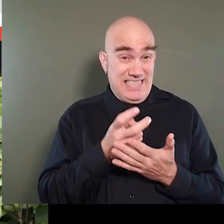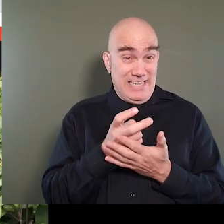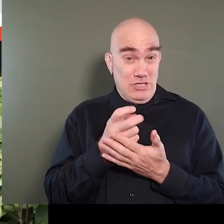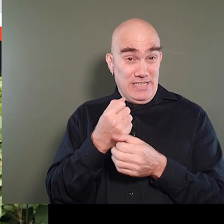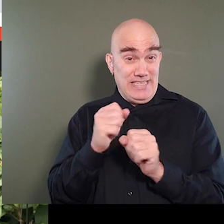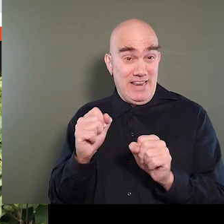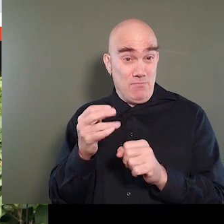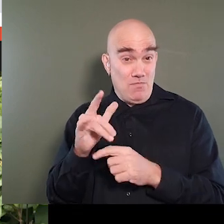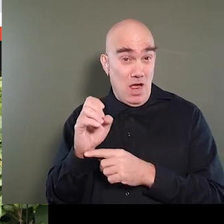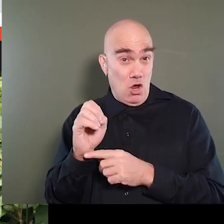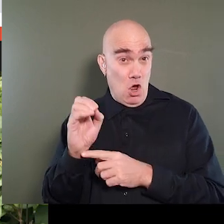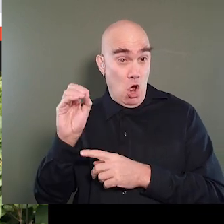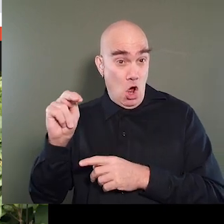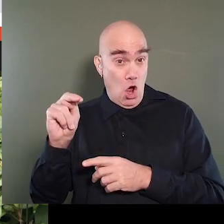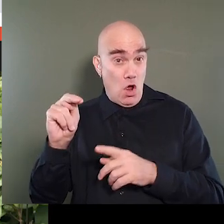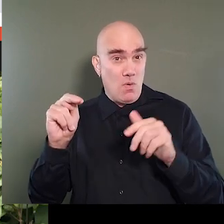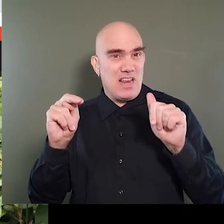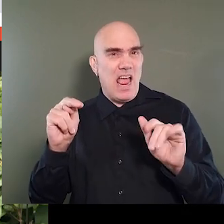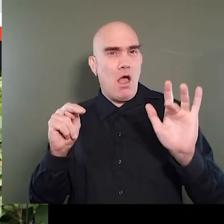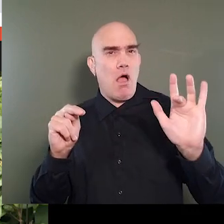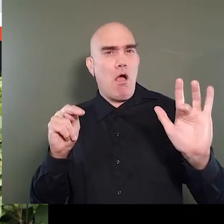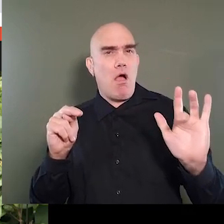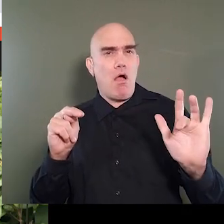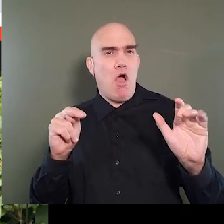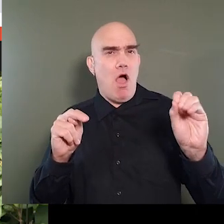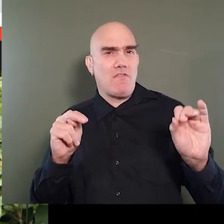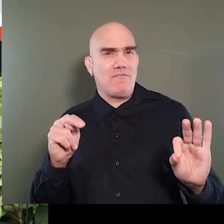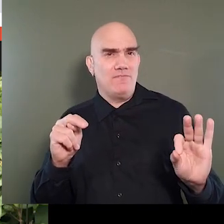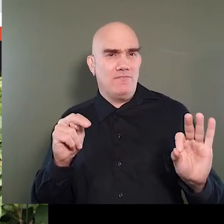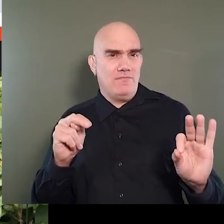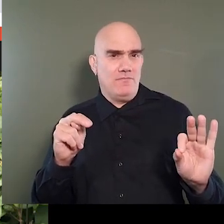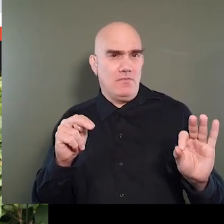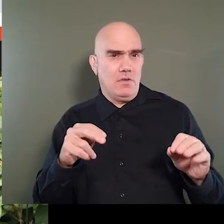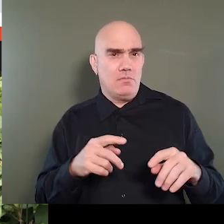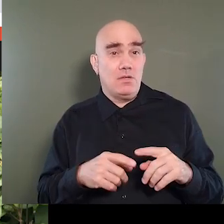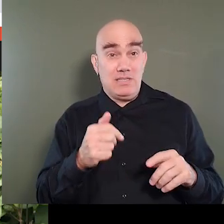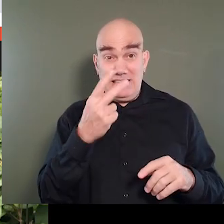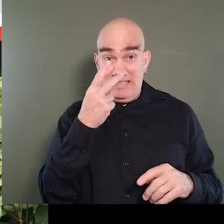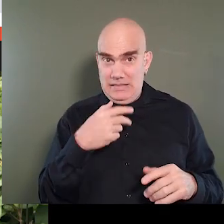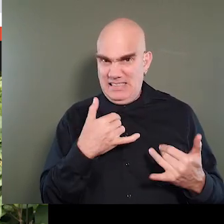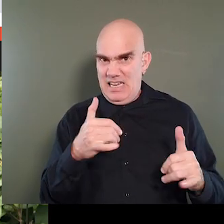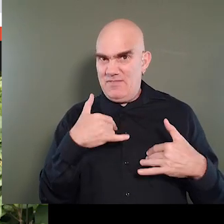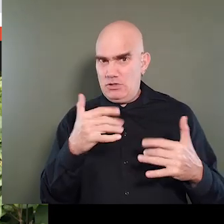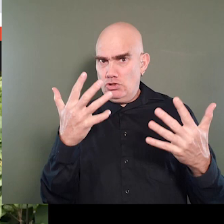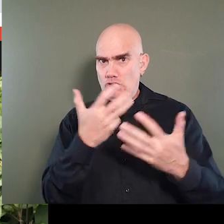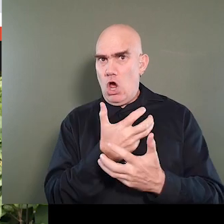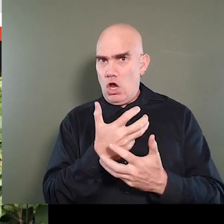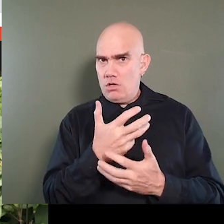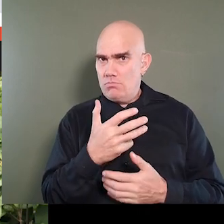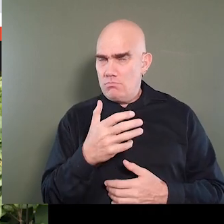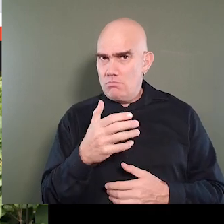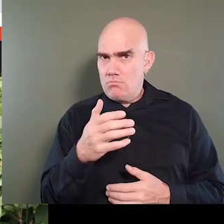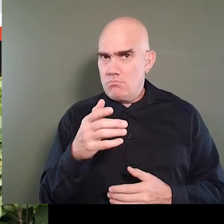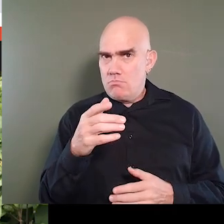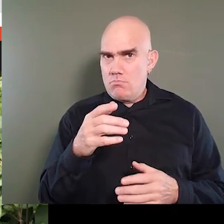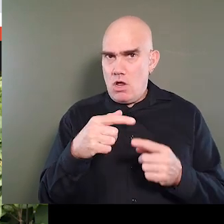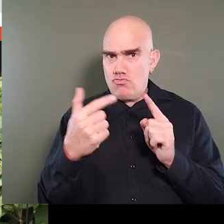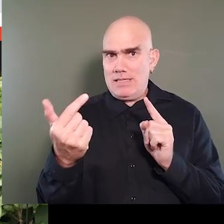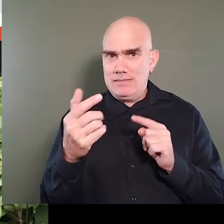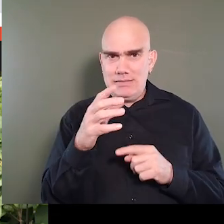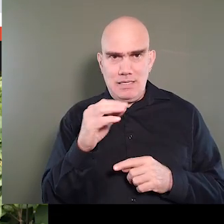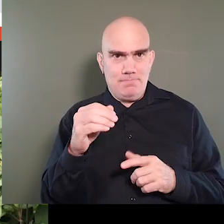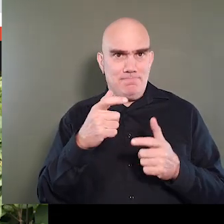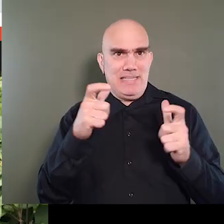profile turns on, we can click that to turn it off. But as you can see, I still have the dark contrast option selected and the big black